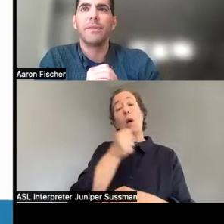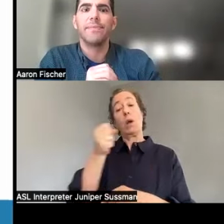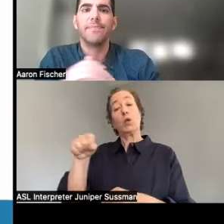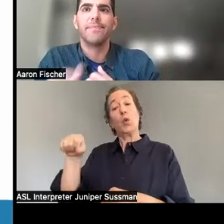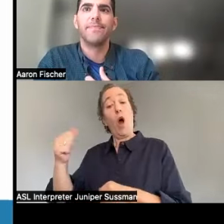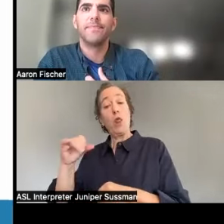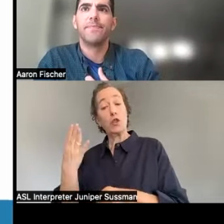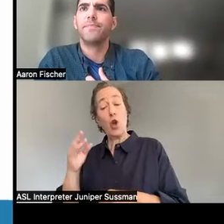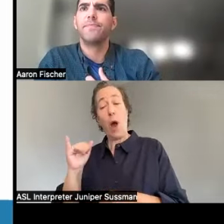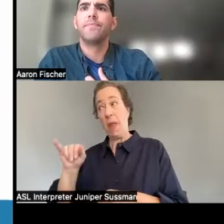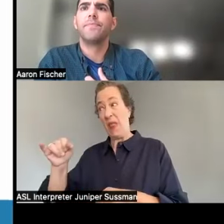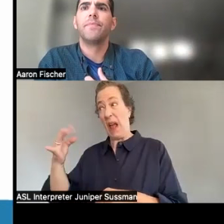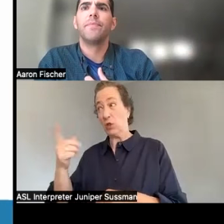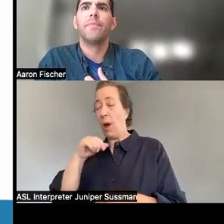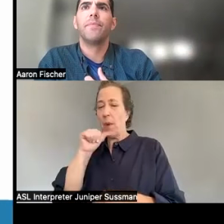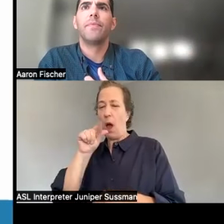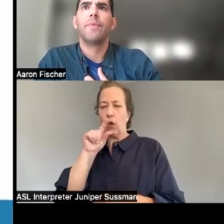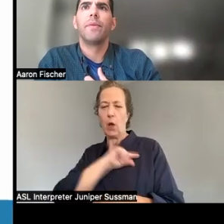accommodation.